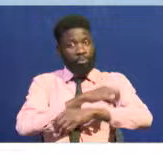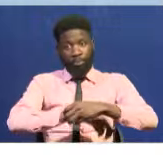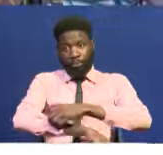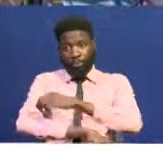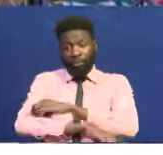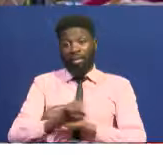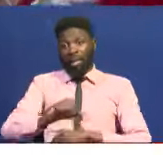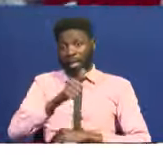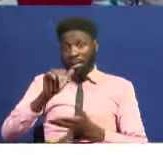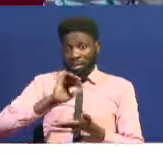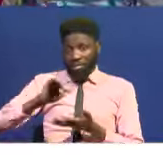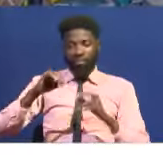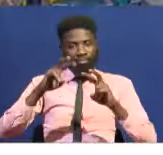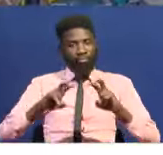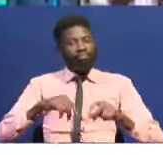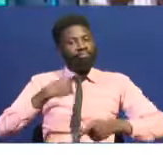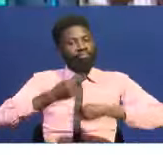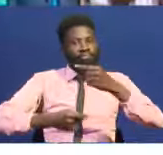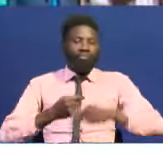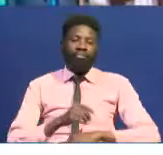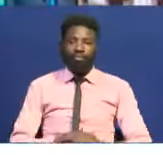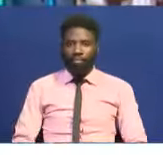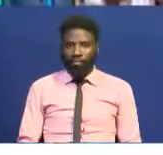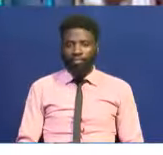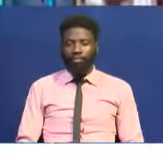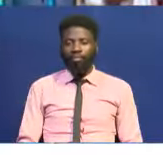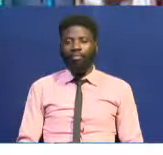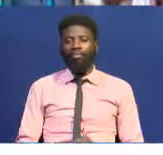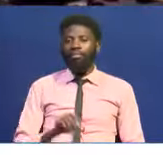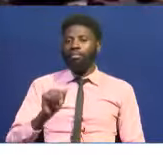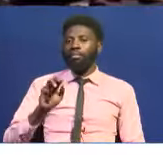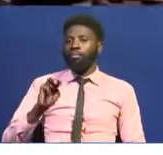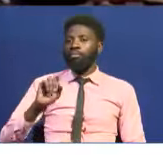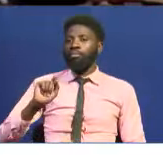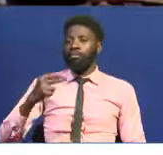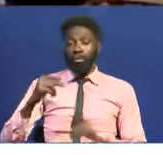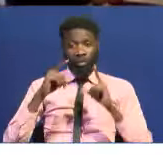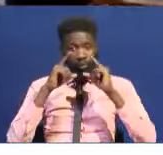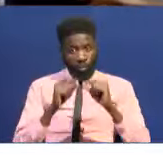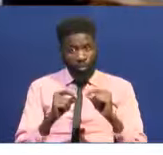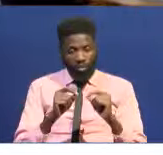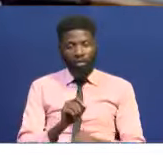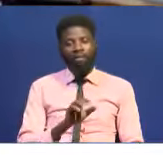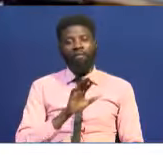analysis. Amoth said the ministry has further screened a total of